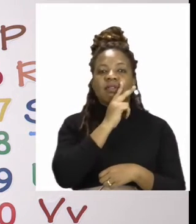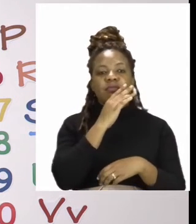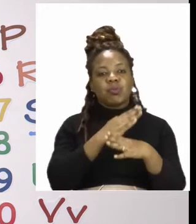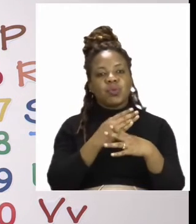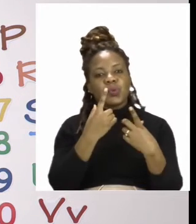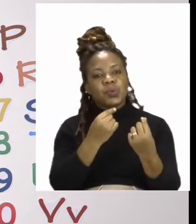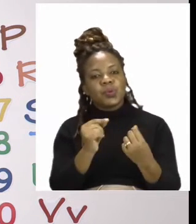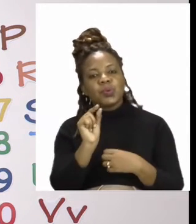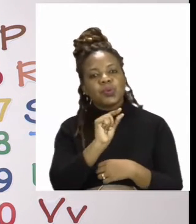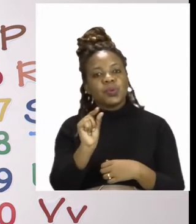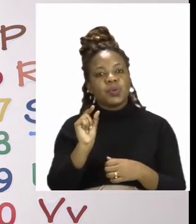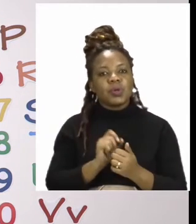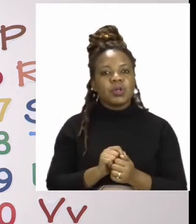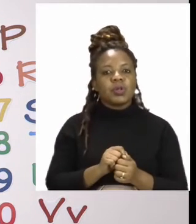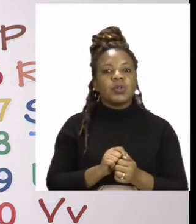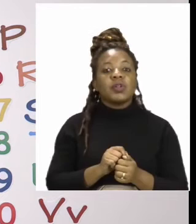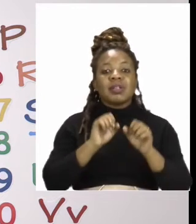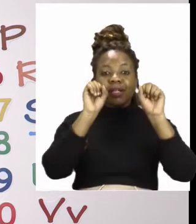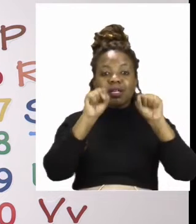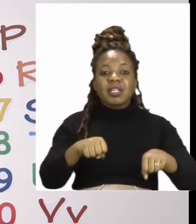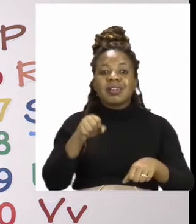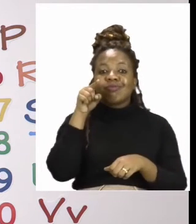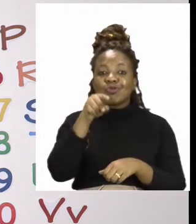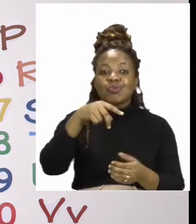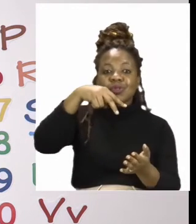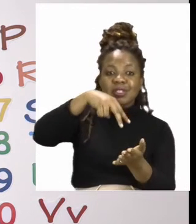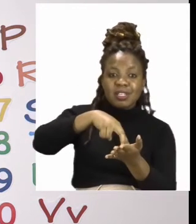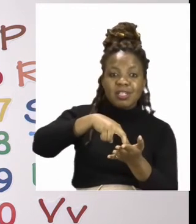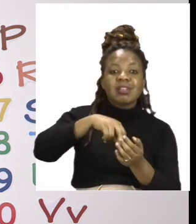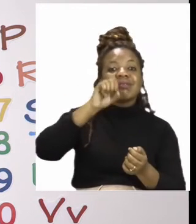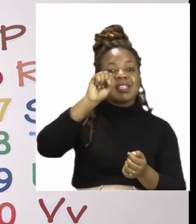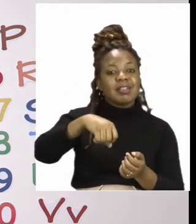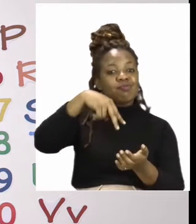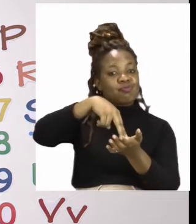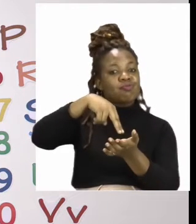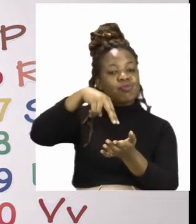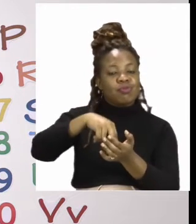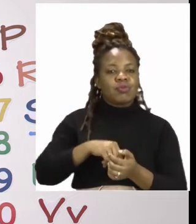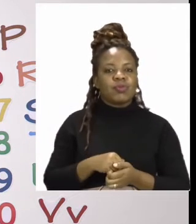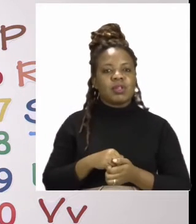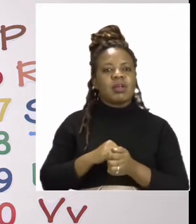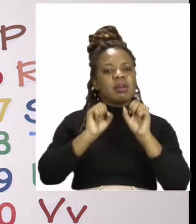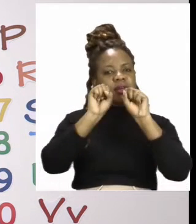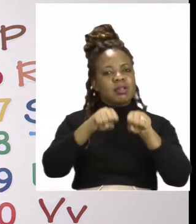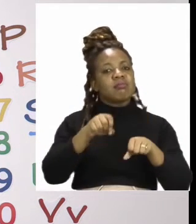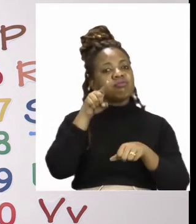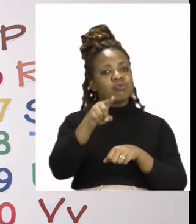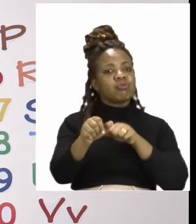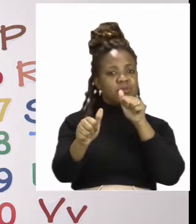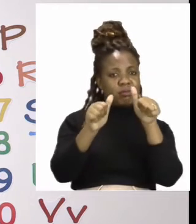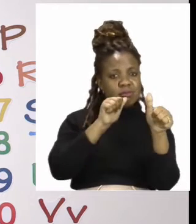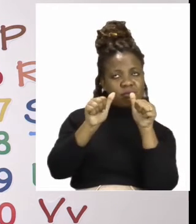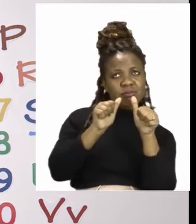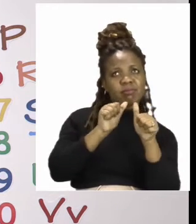Can you stand? Yes, stand, stand, stand. Can you eat? Yes, eat, eat, eat.